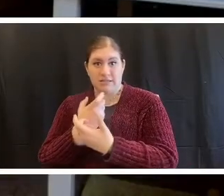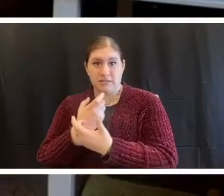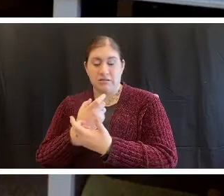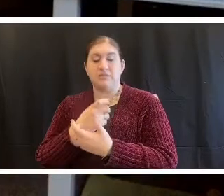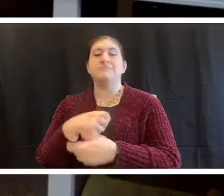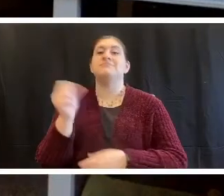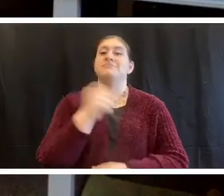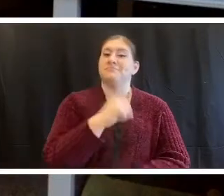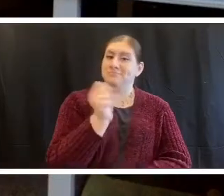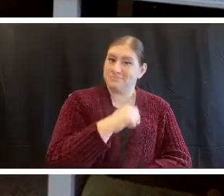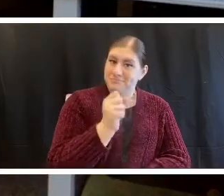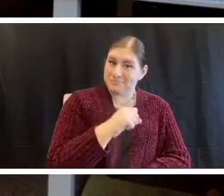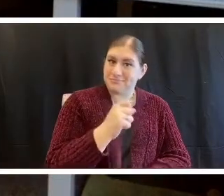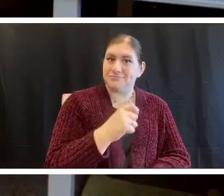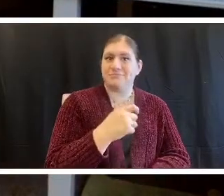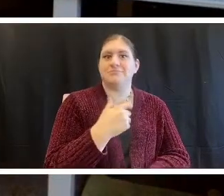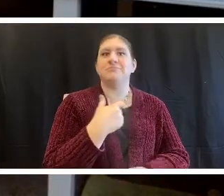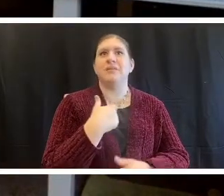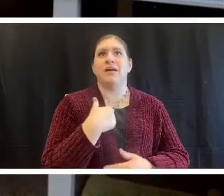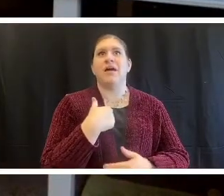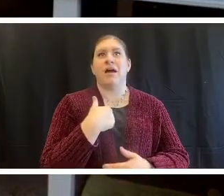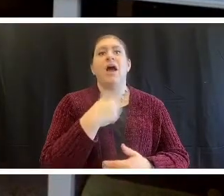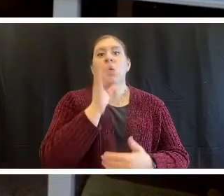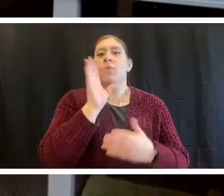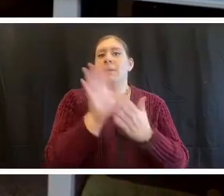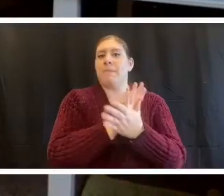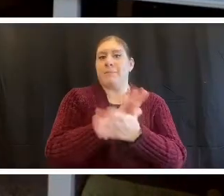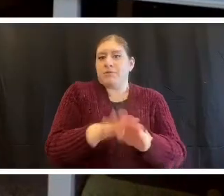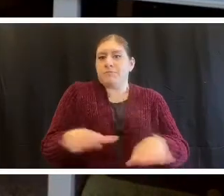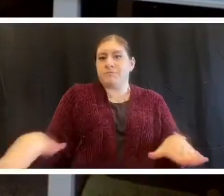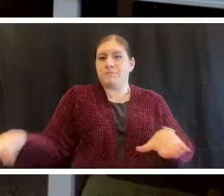Yes. So I would still lay some paper down, but